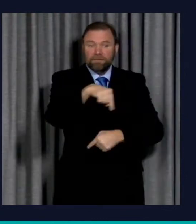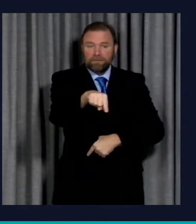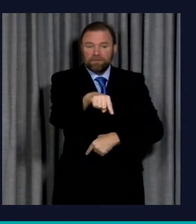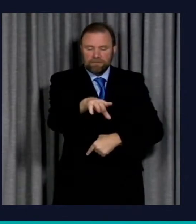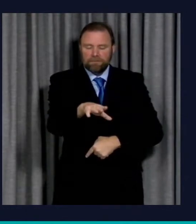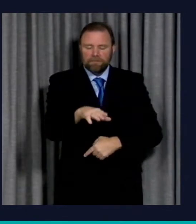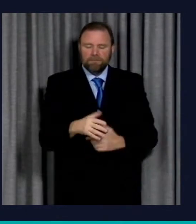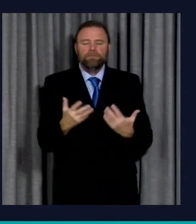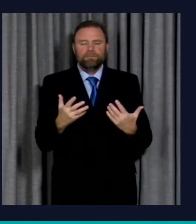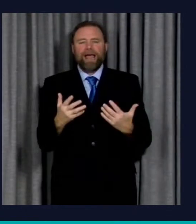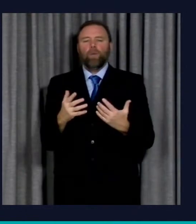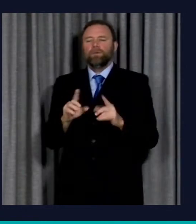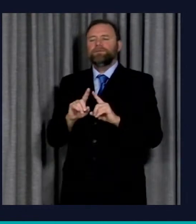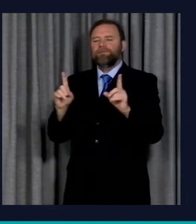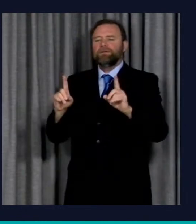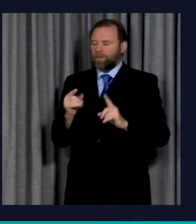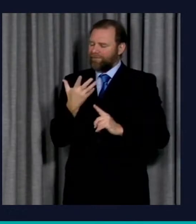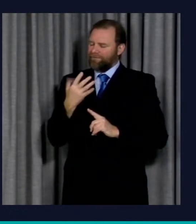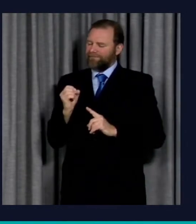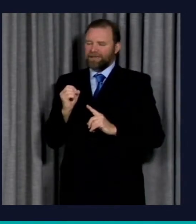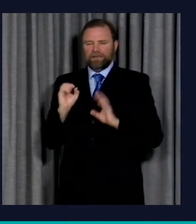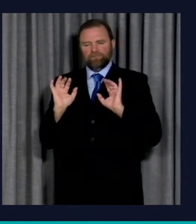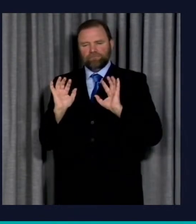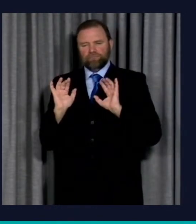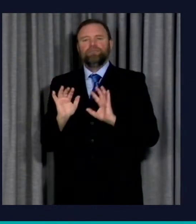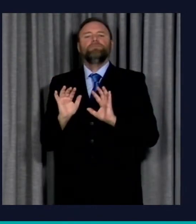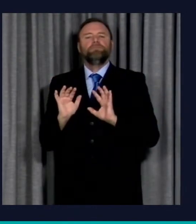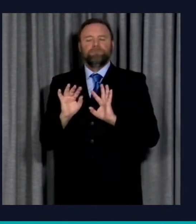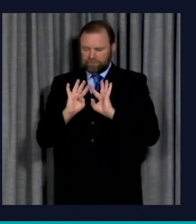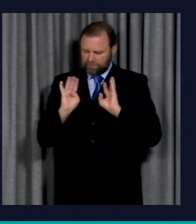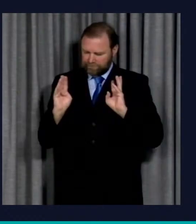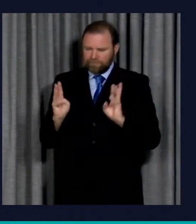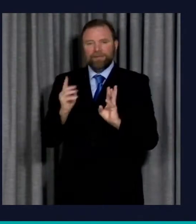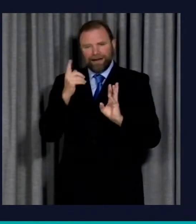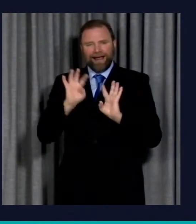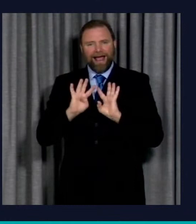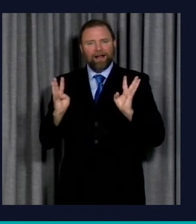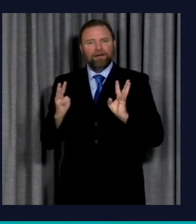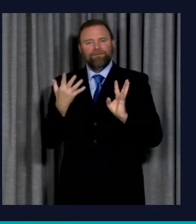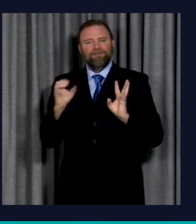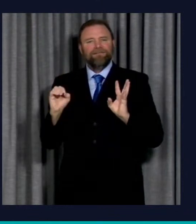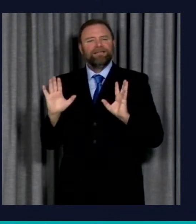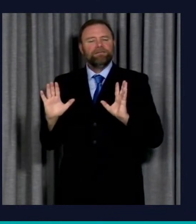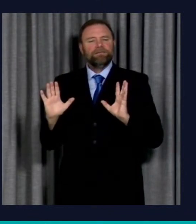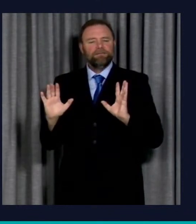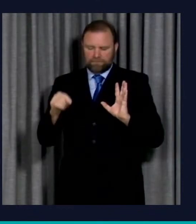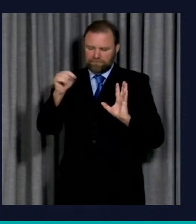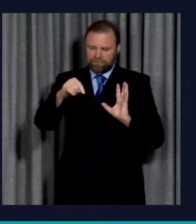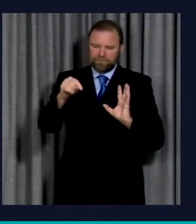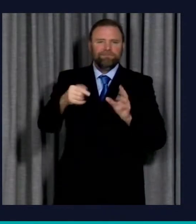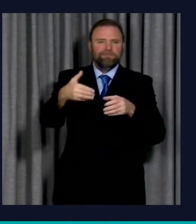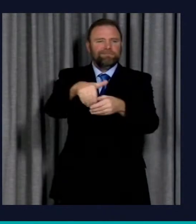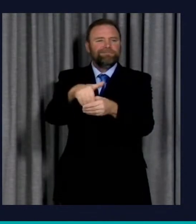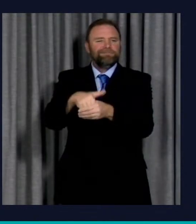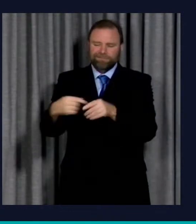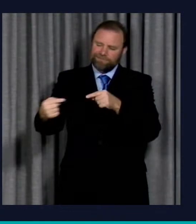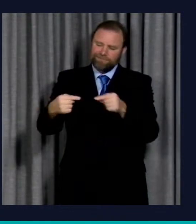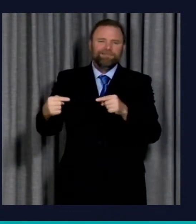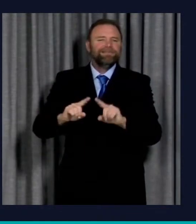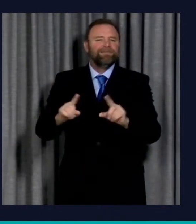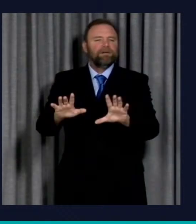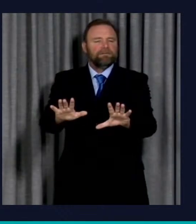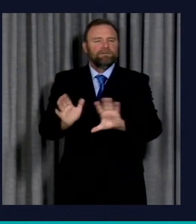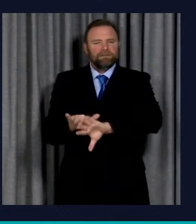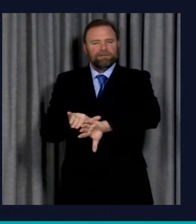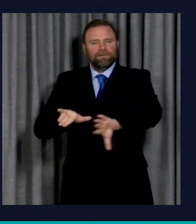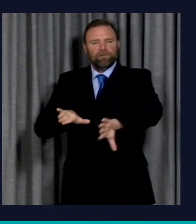field. This time, the 50 people who can attend can all be spectators, and that the number of people who are playing